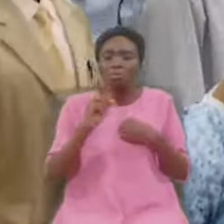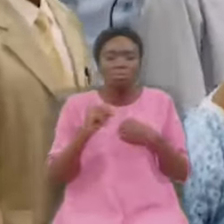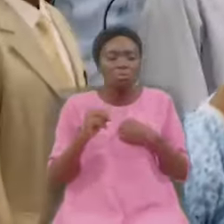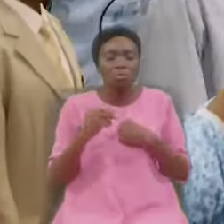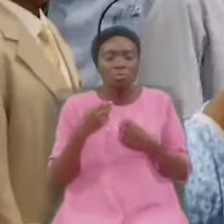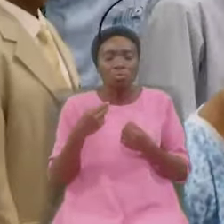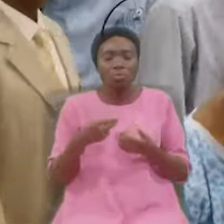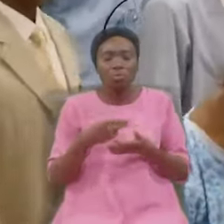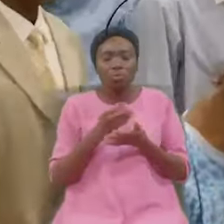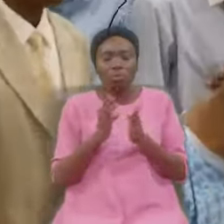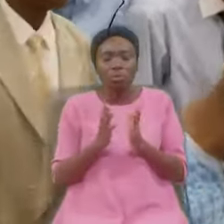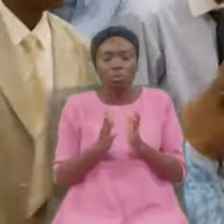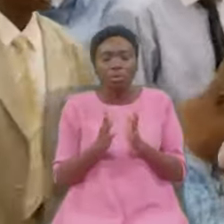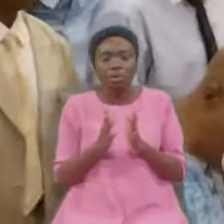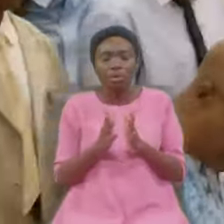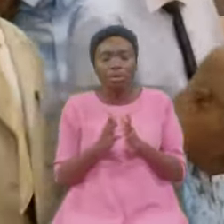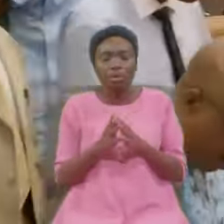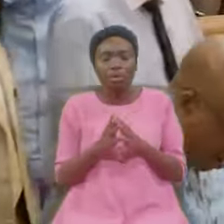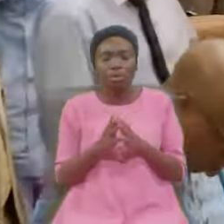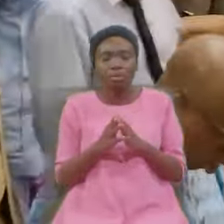shepherd."